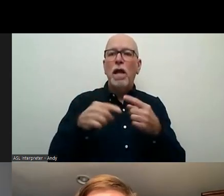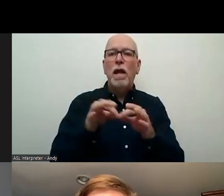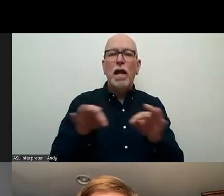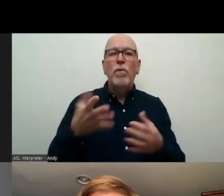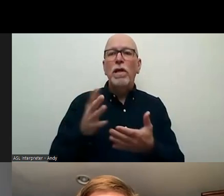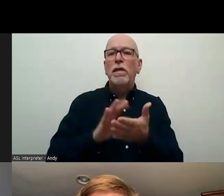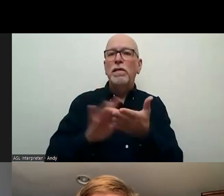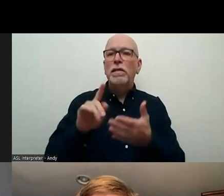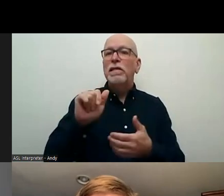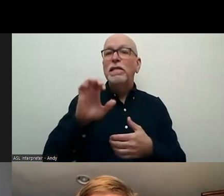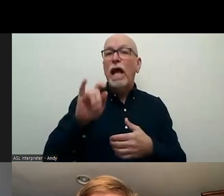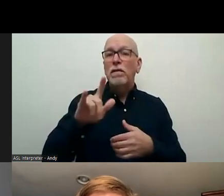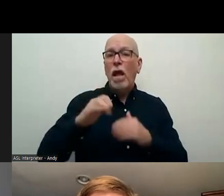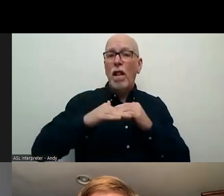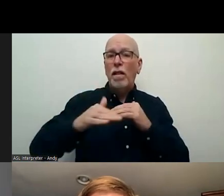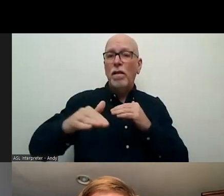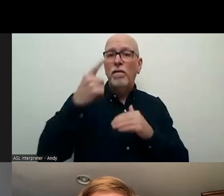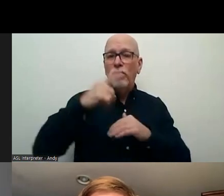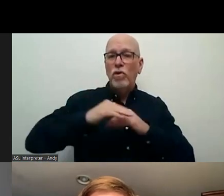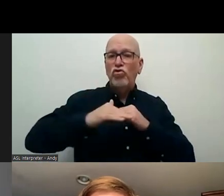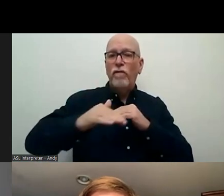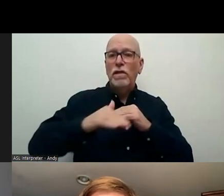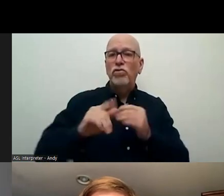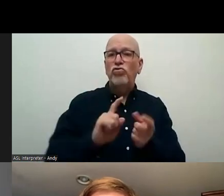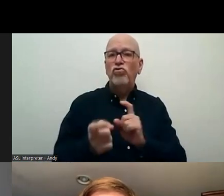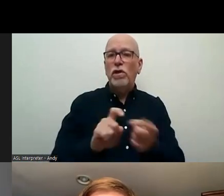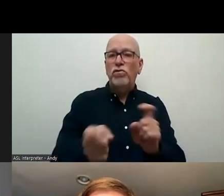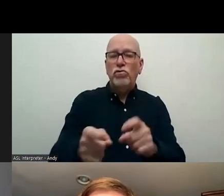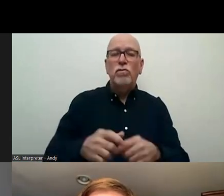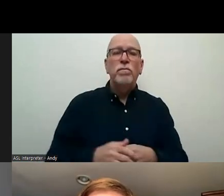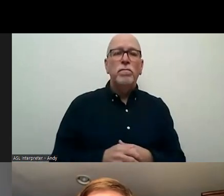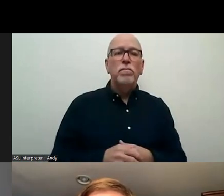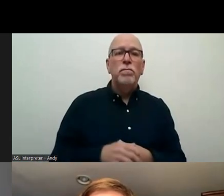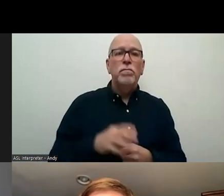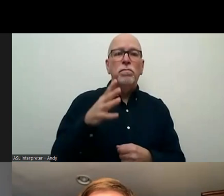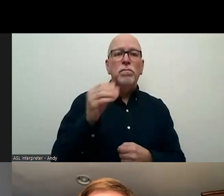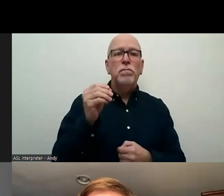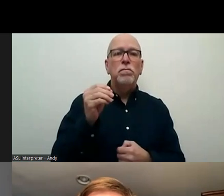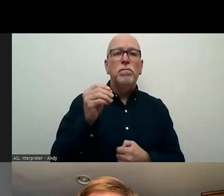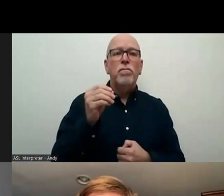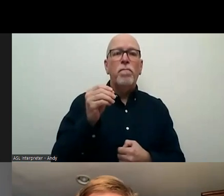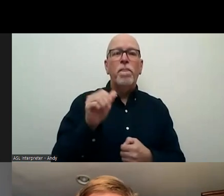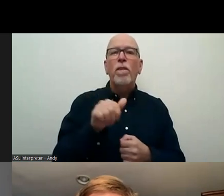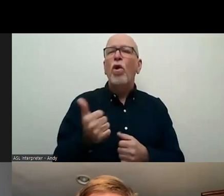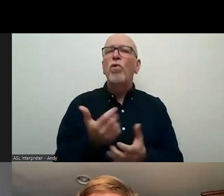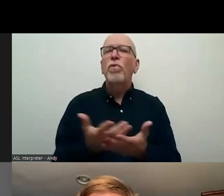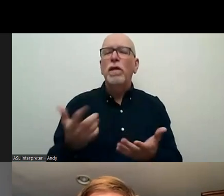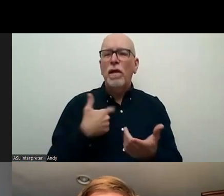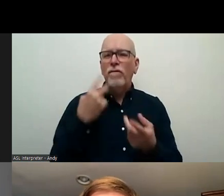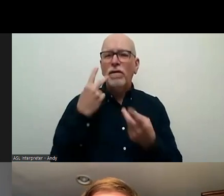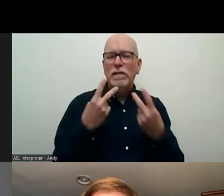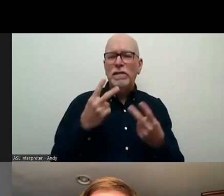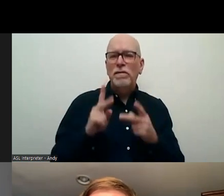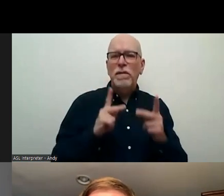strips for surface transition and other things that i've seen